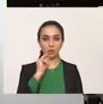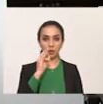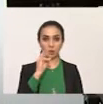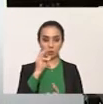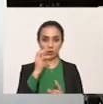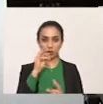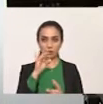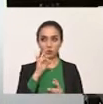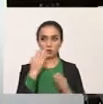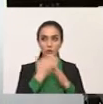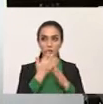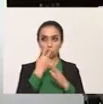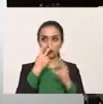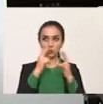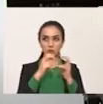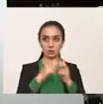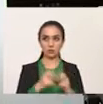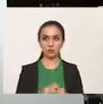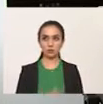uni tekshiramiz.